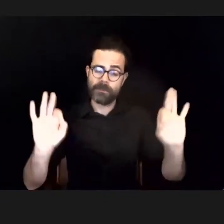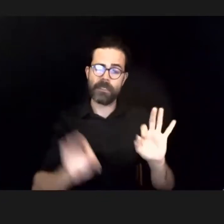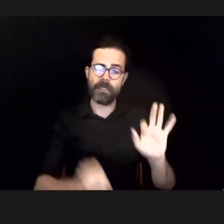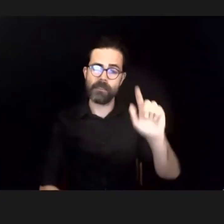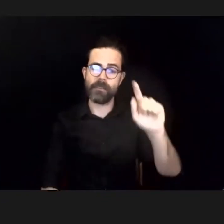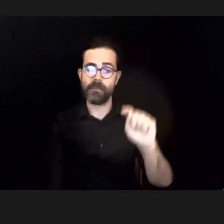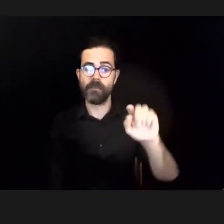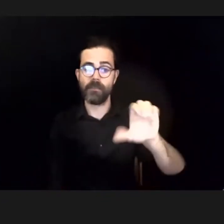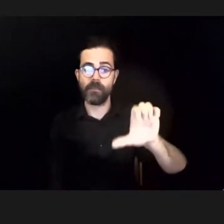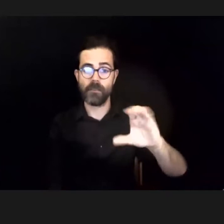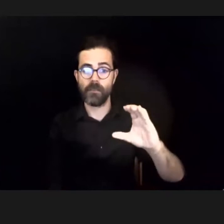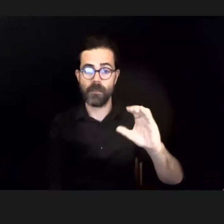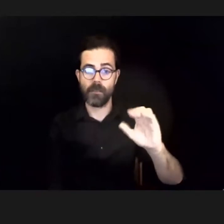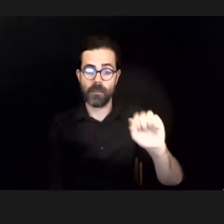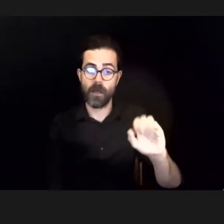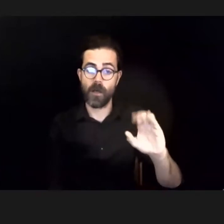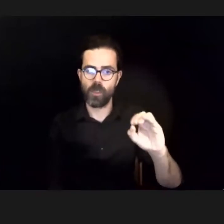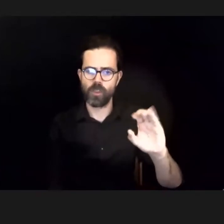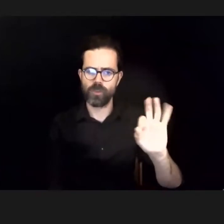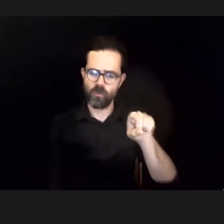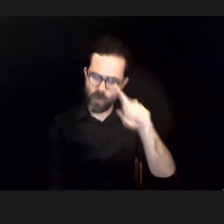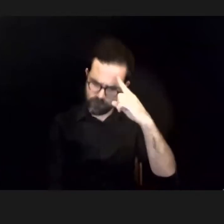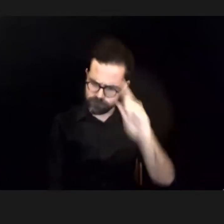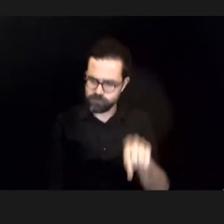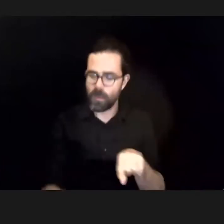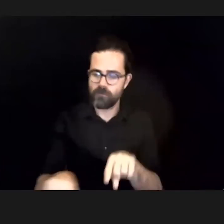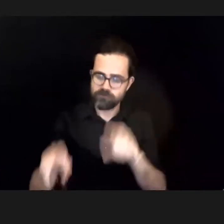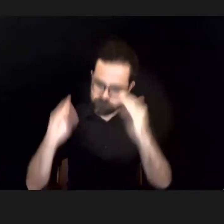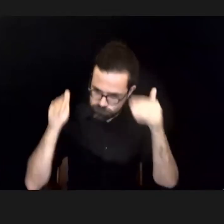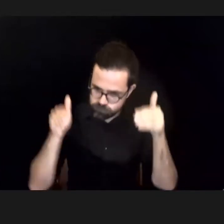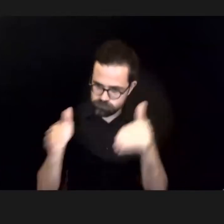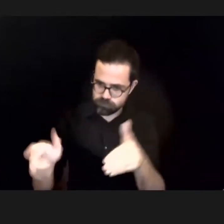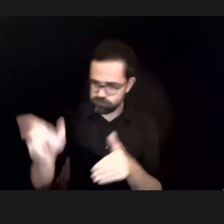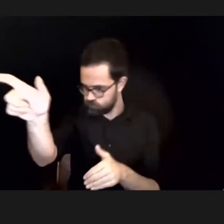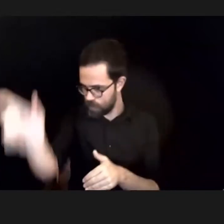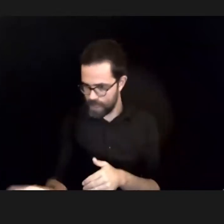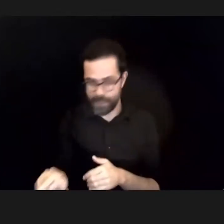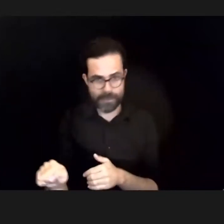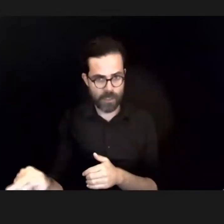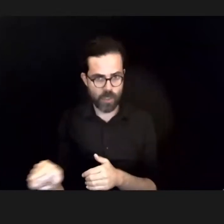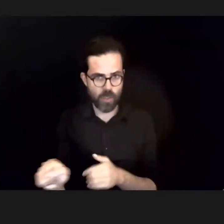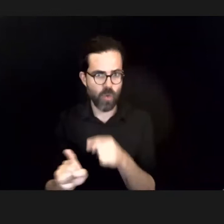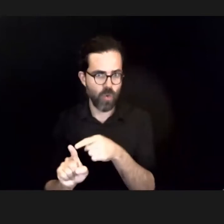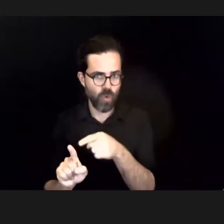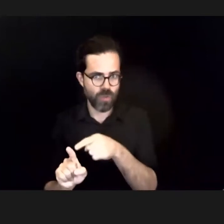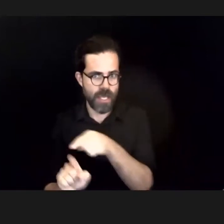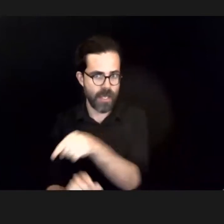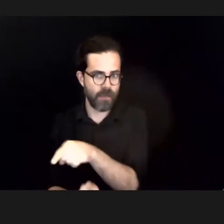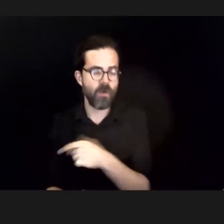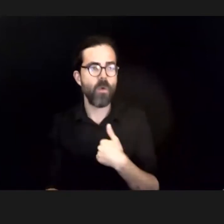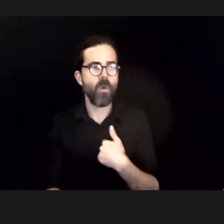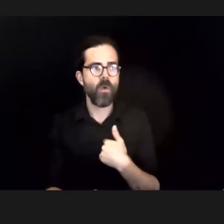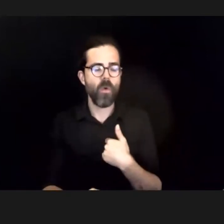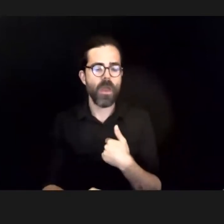on the end user. And our organization, we have an innovation process to solve the different